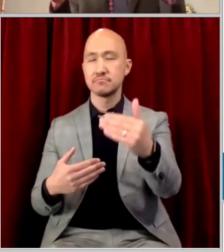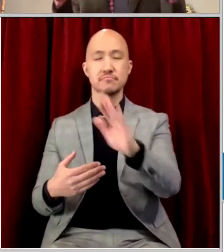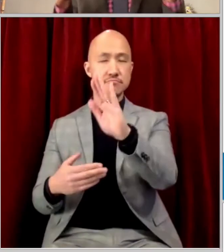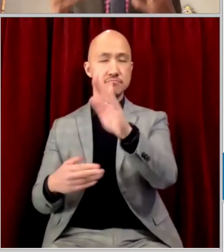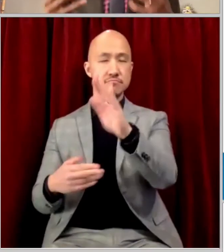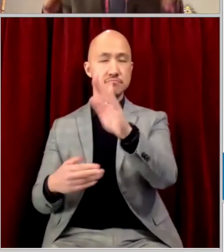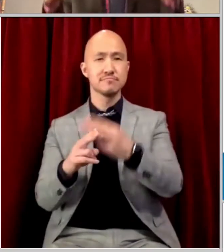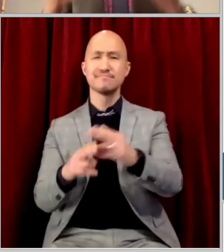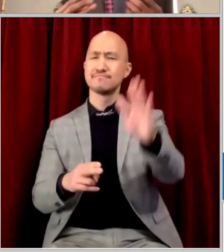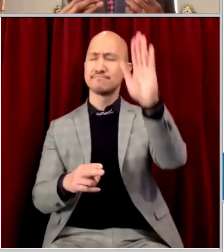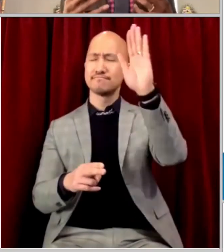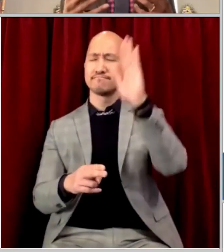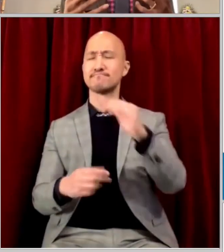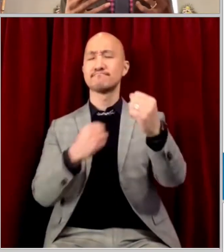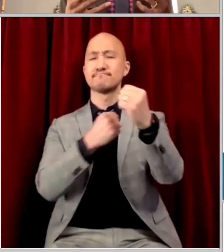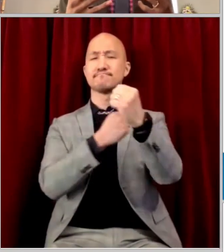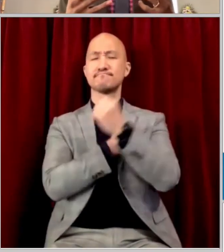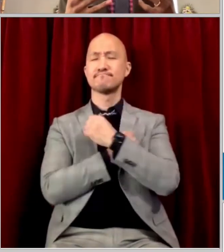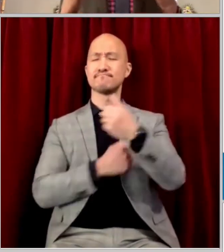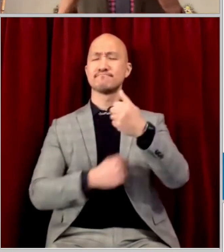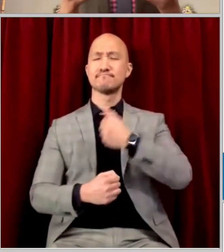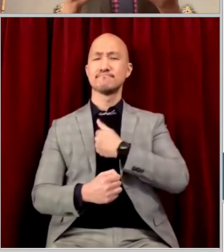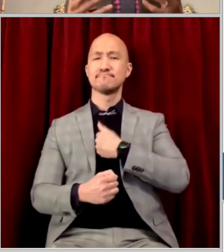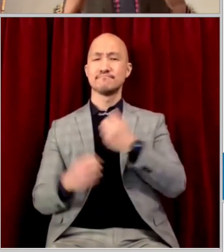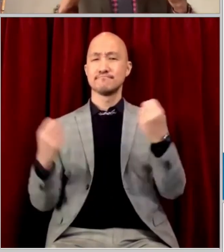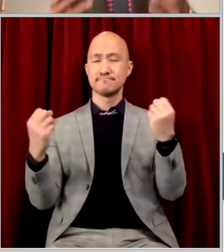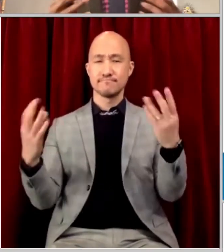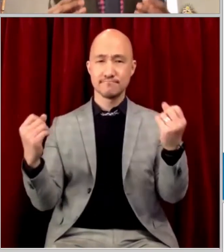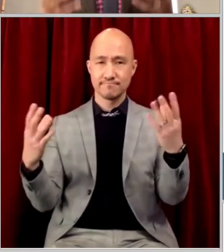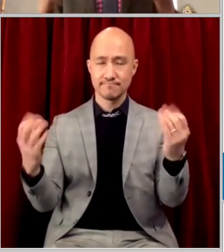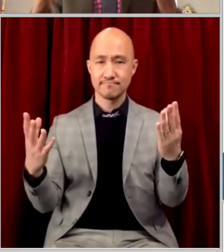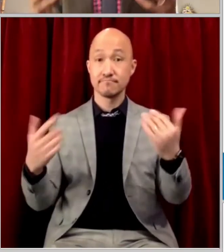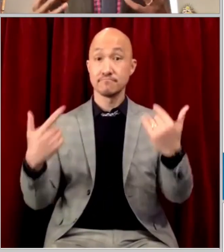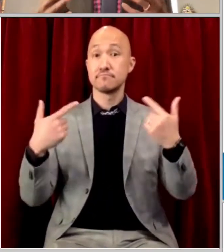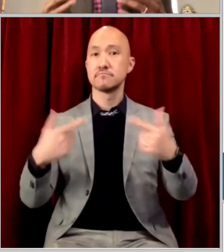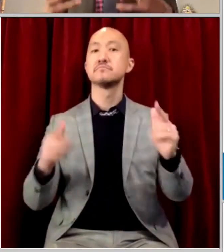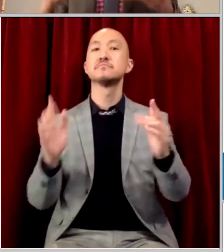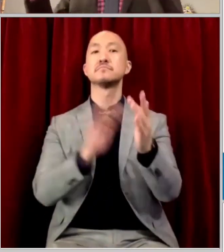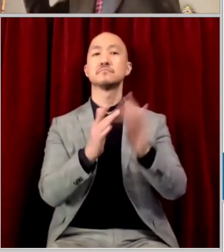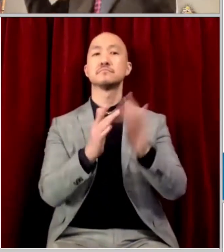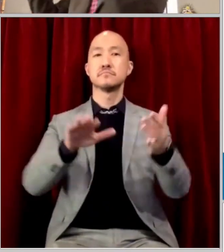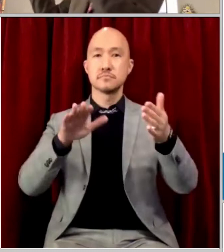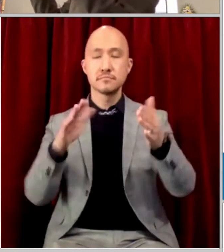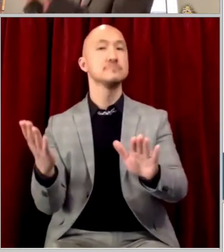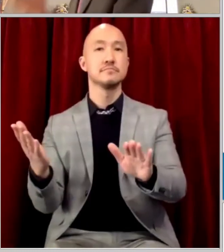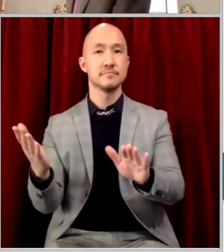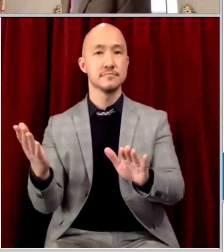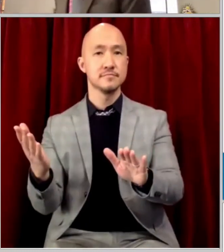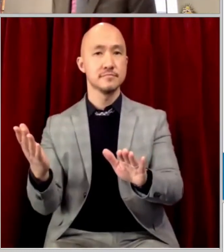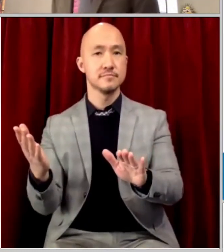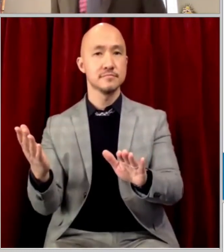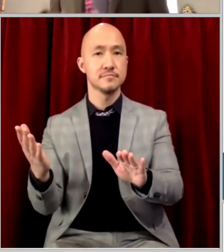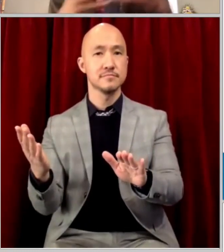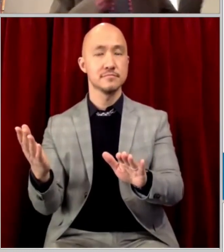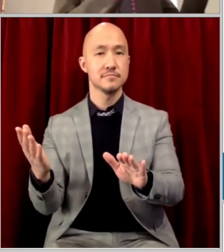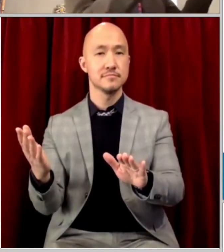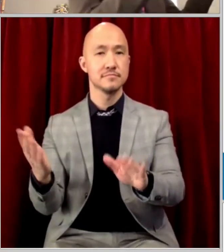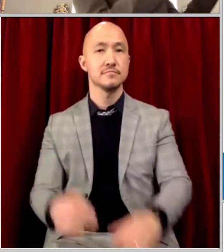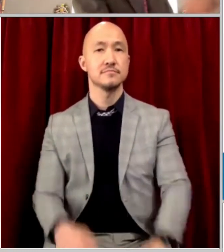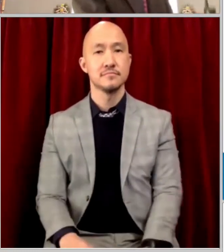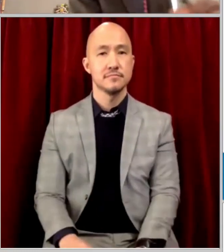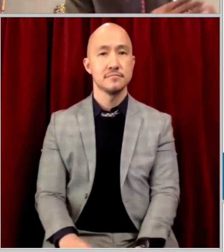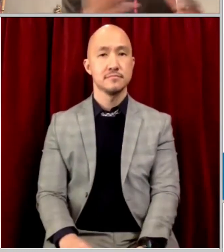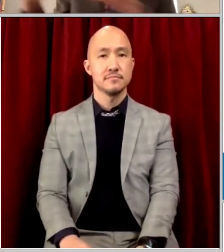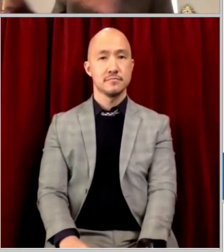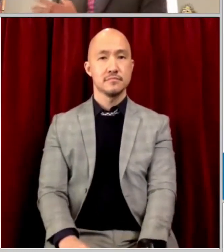God loves me that much that he would allow his son to die. And we know that it's not just on the cross, but there was